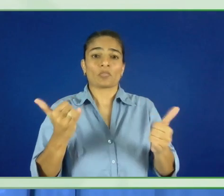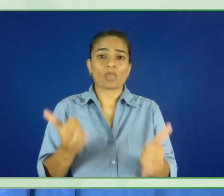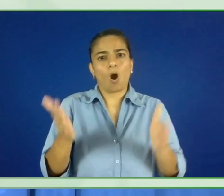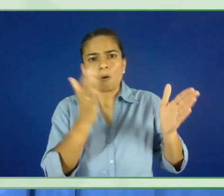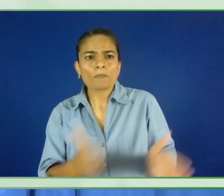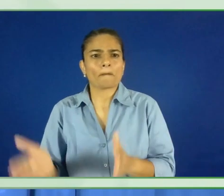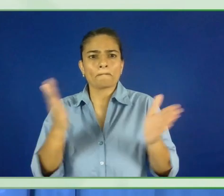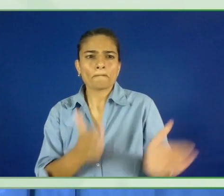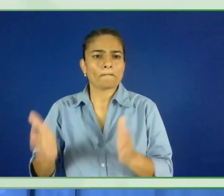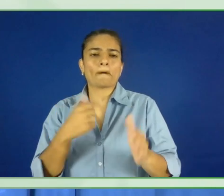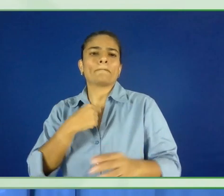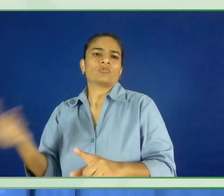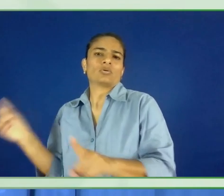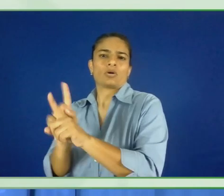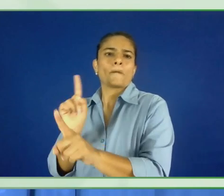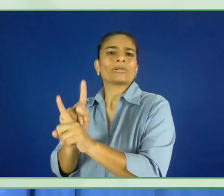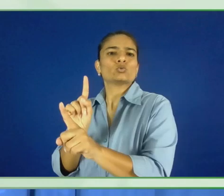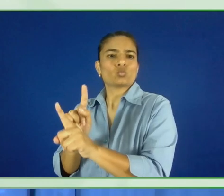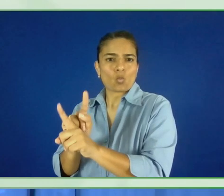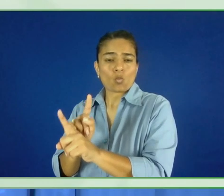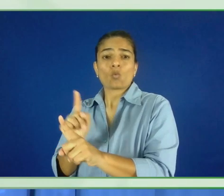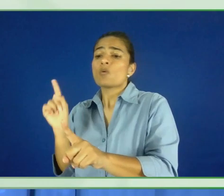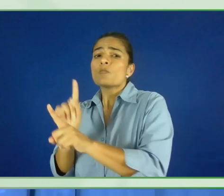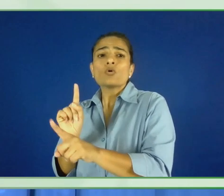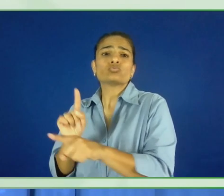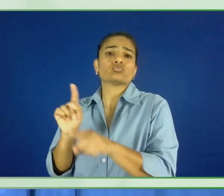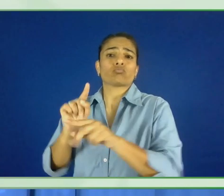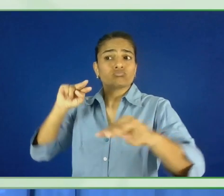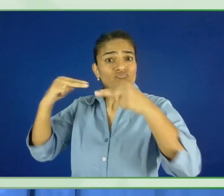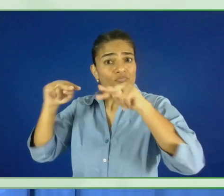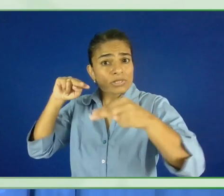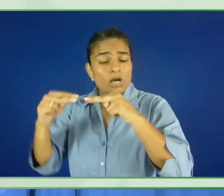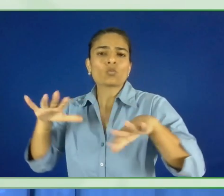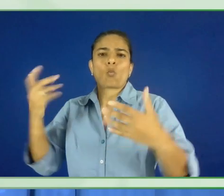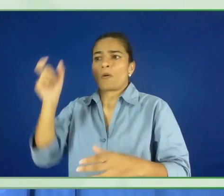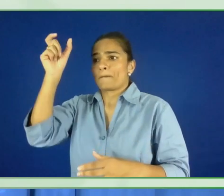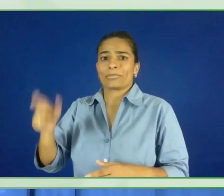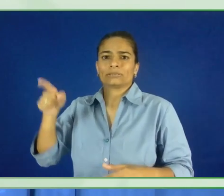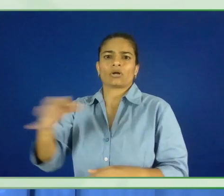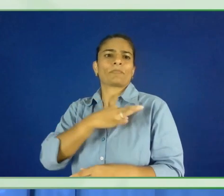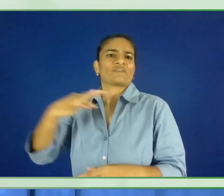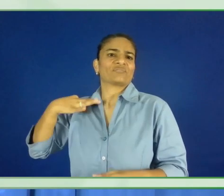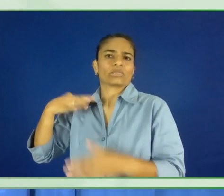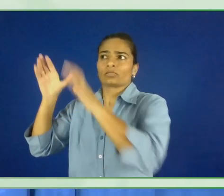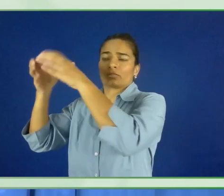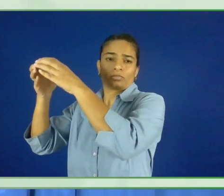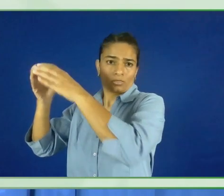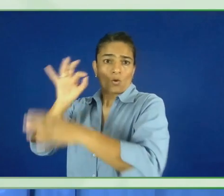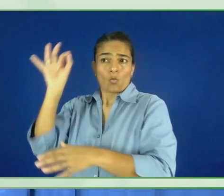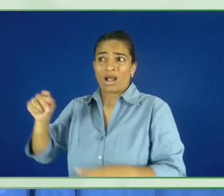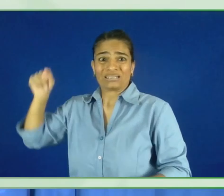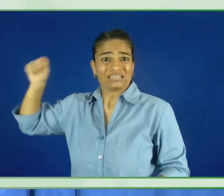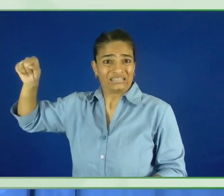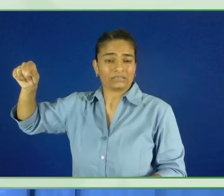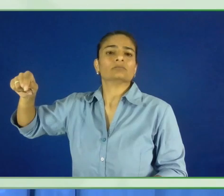between peers or by professionals from the private sector, because we have private